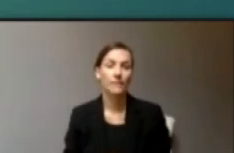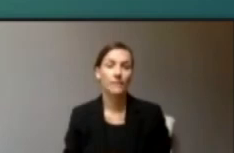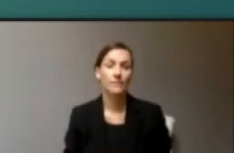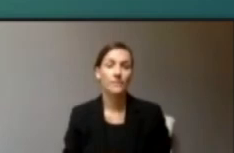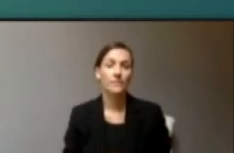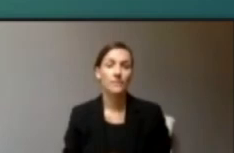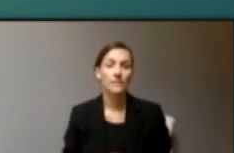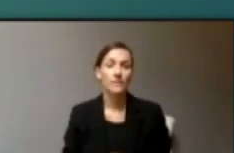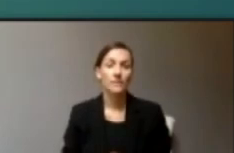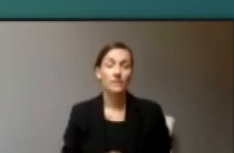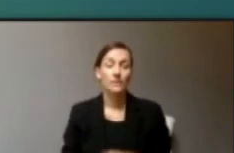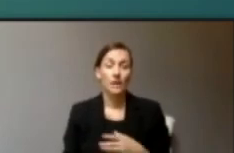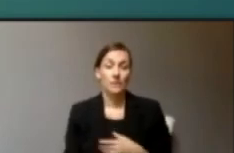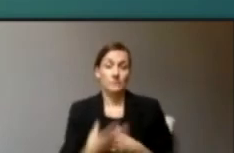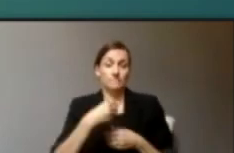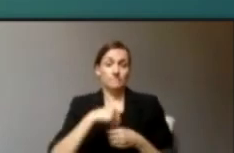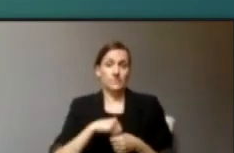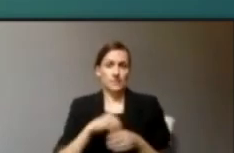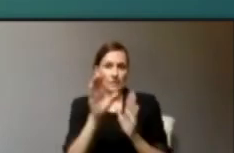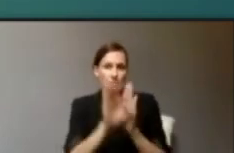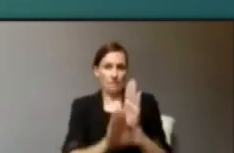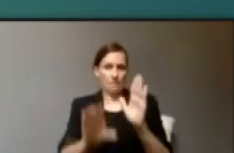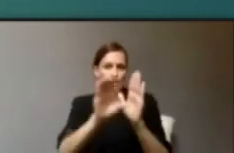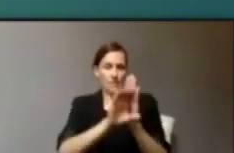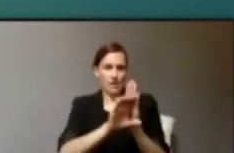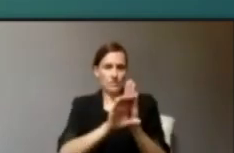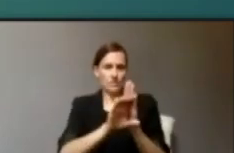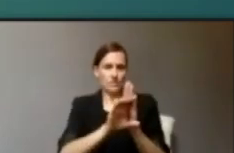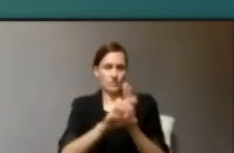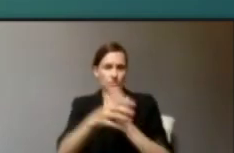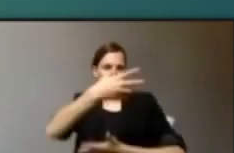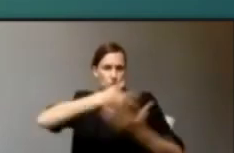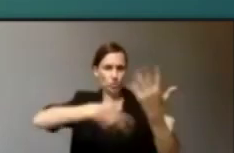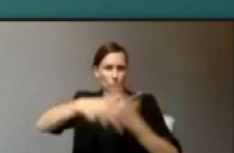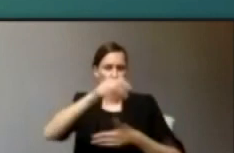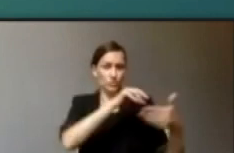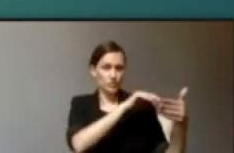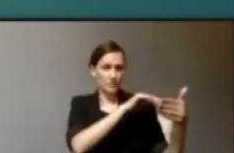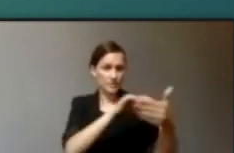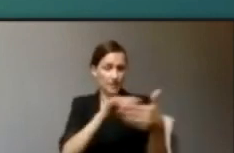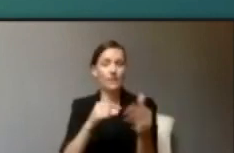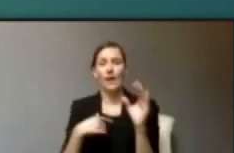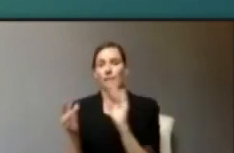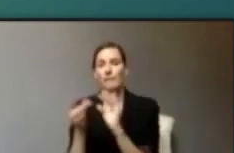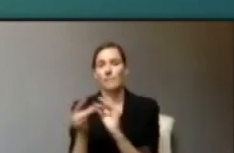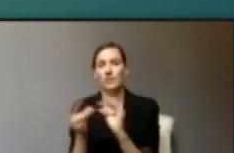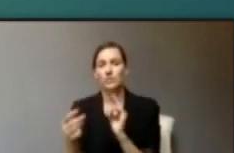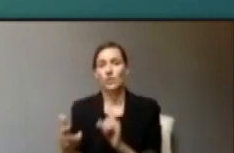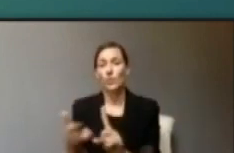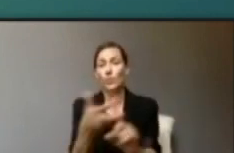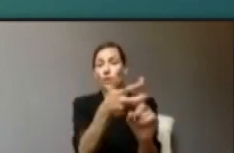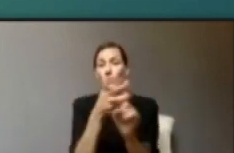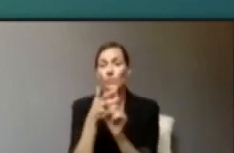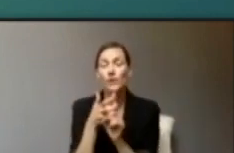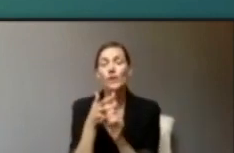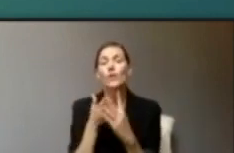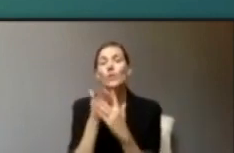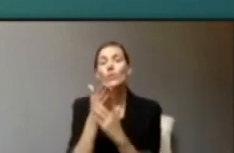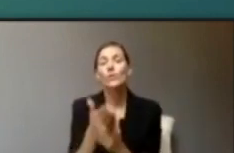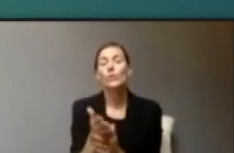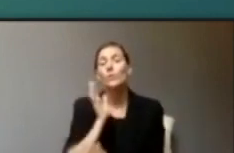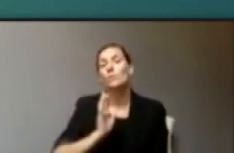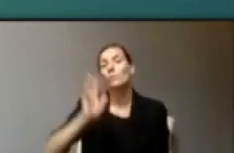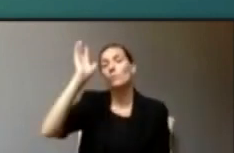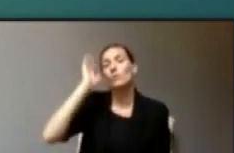So as part of this characterizing social study, like I said a minute ago, our recruitment was through previous studies, referral,